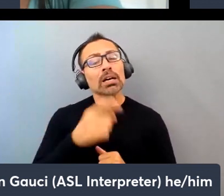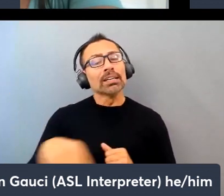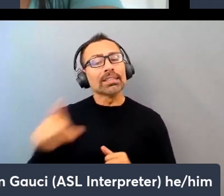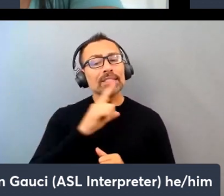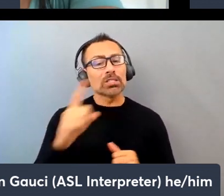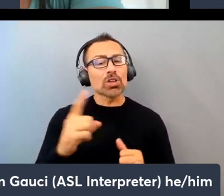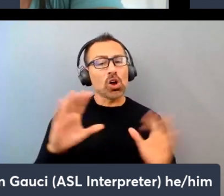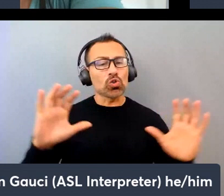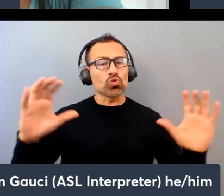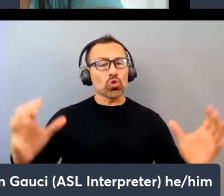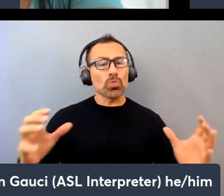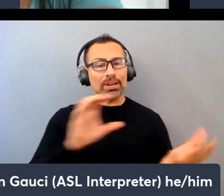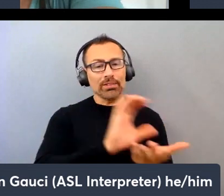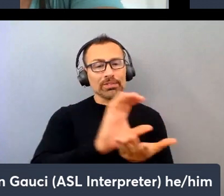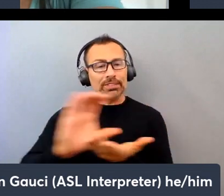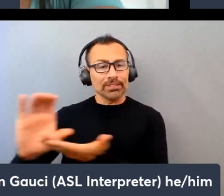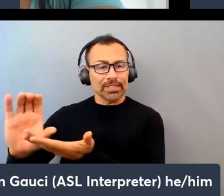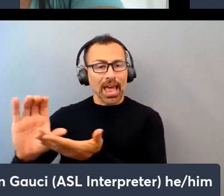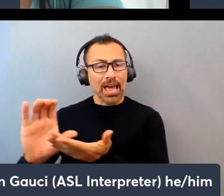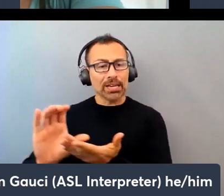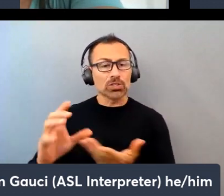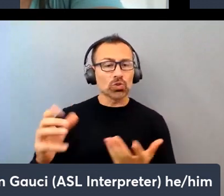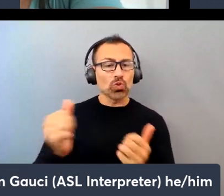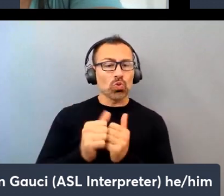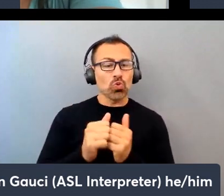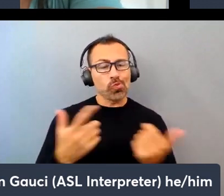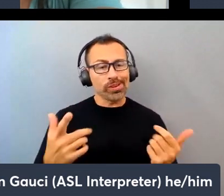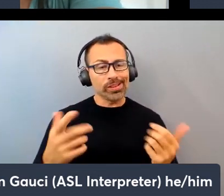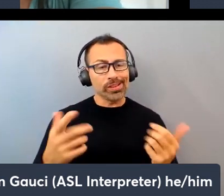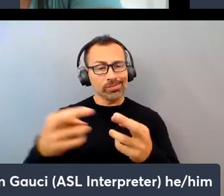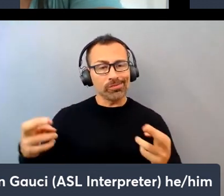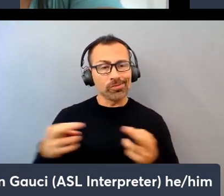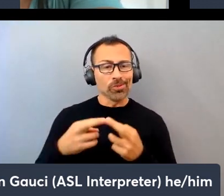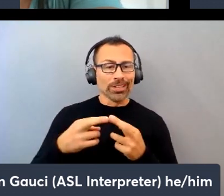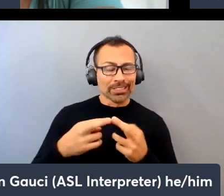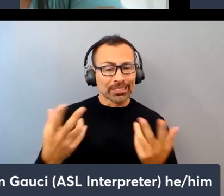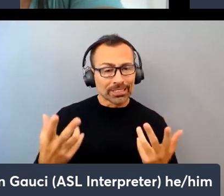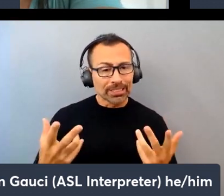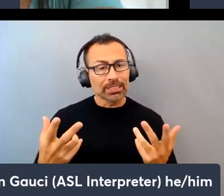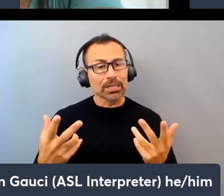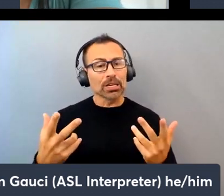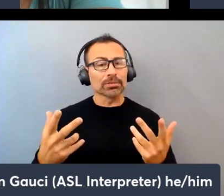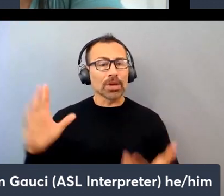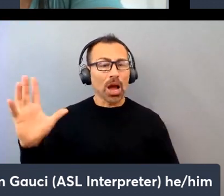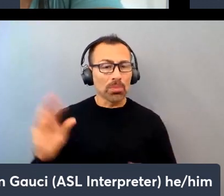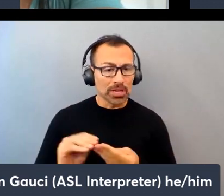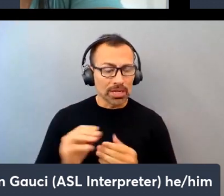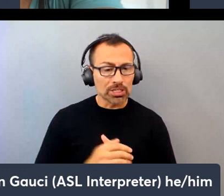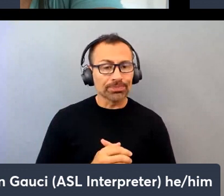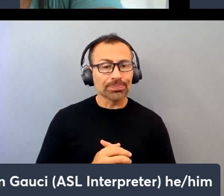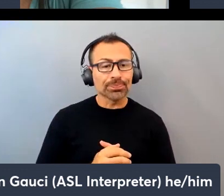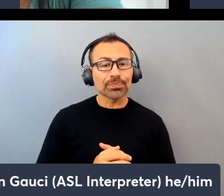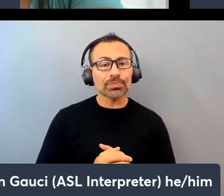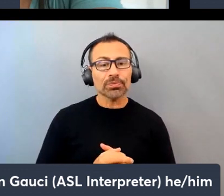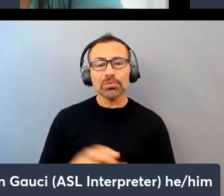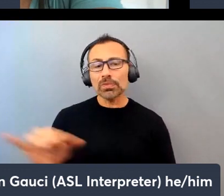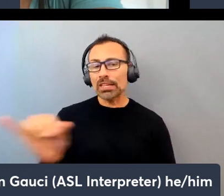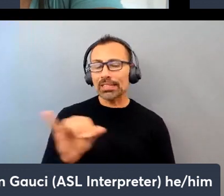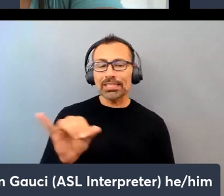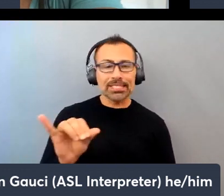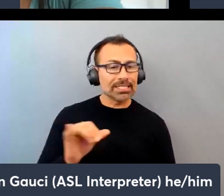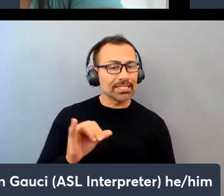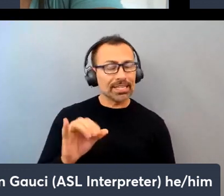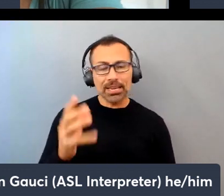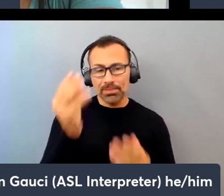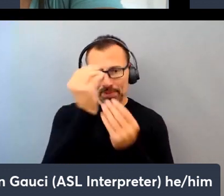with the account and region combination. So a StackSets takes the same CFN template as an input.